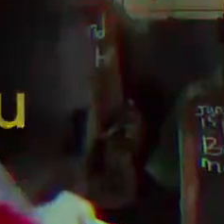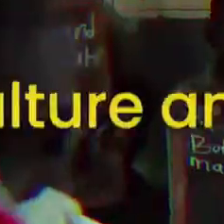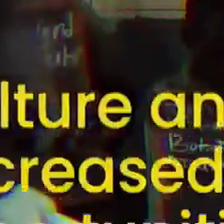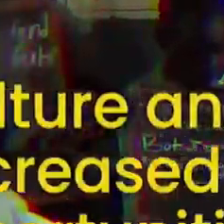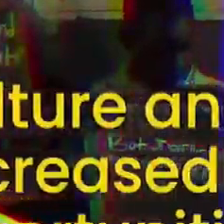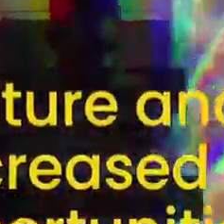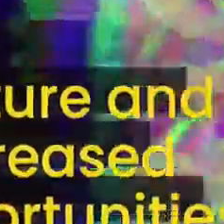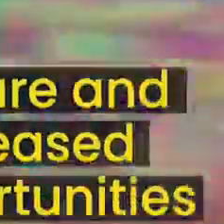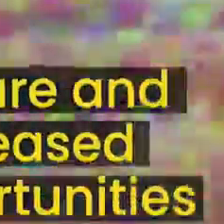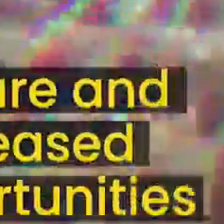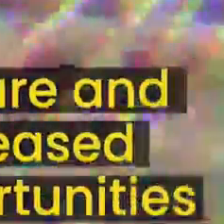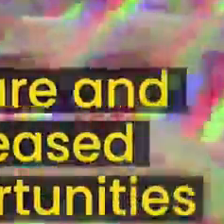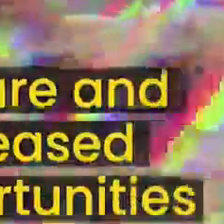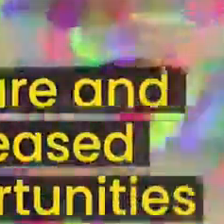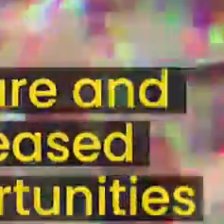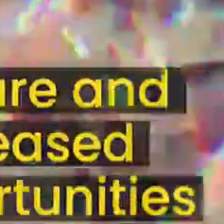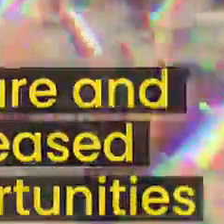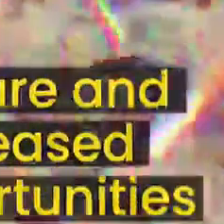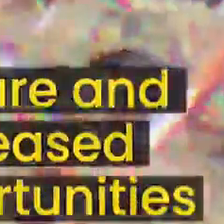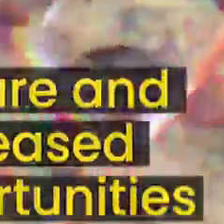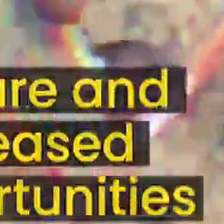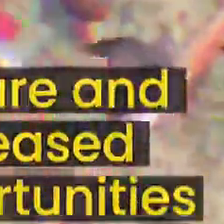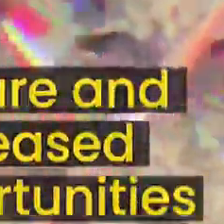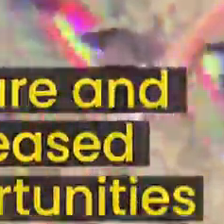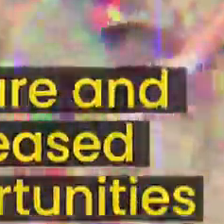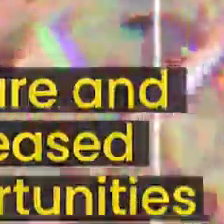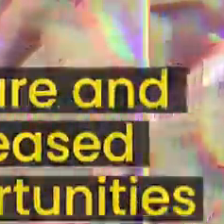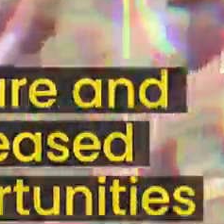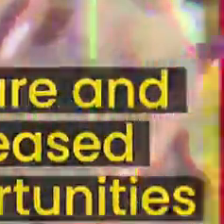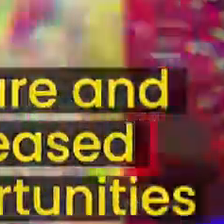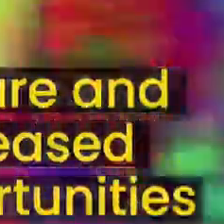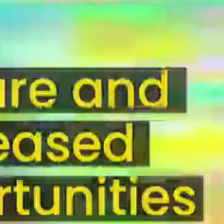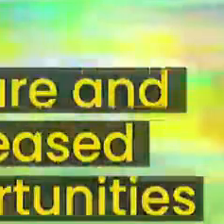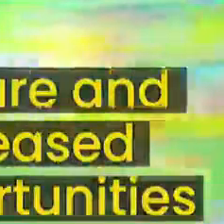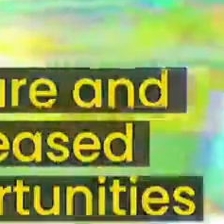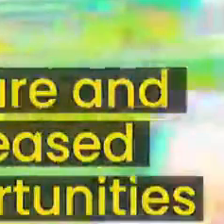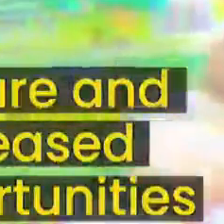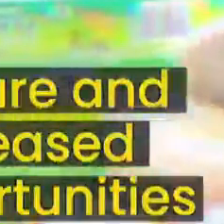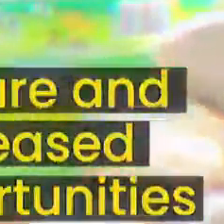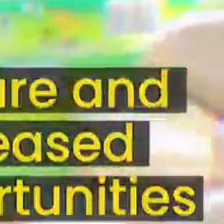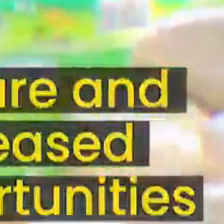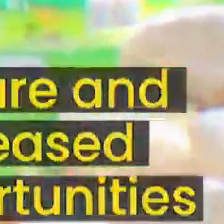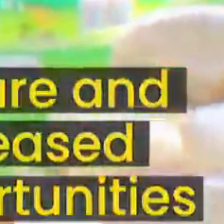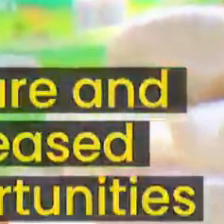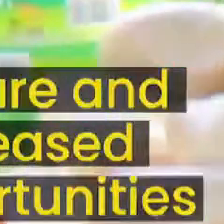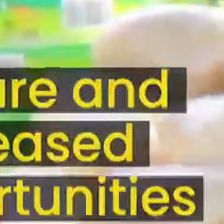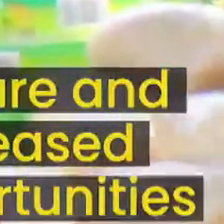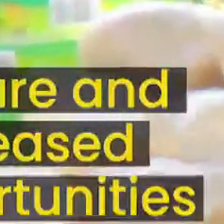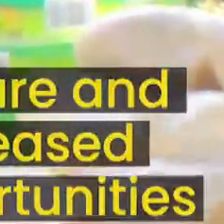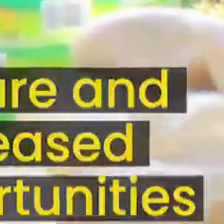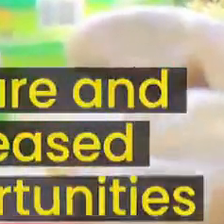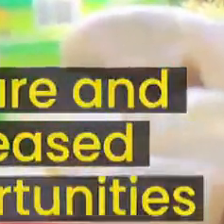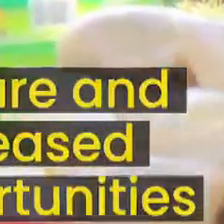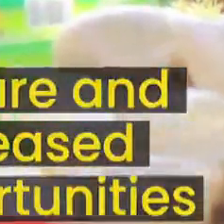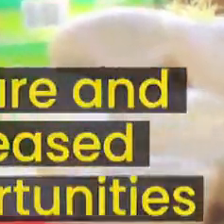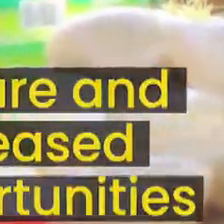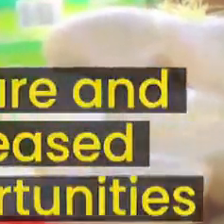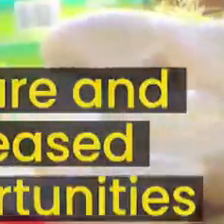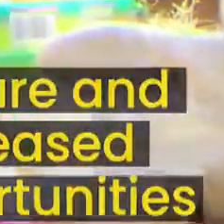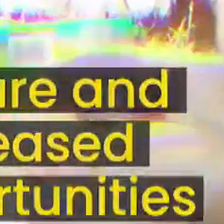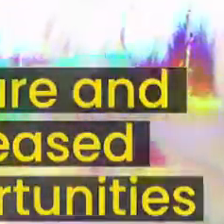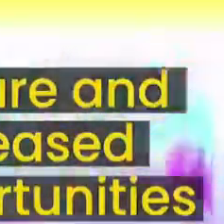theme, Promoting Positive Work Culture and Ethics. A prerequisite for increased investment,